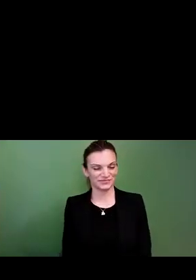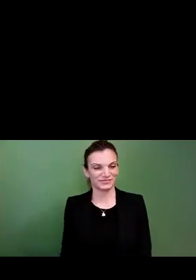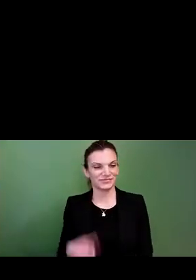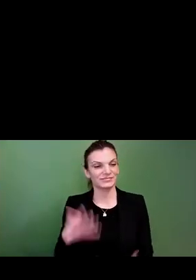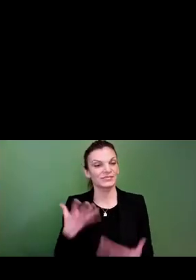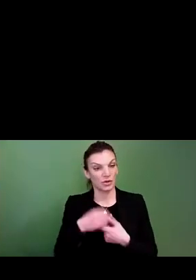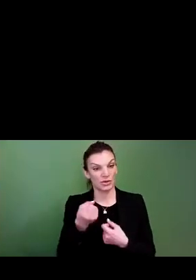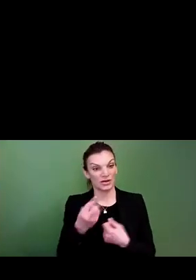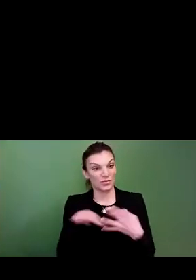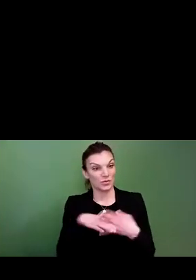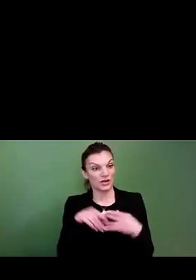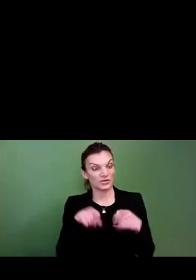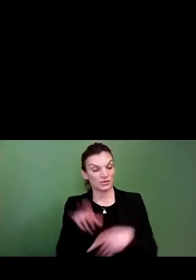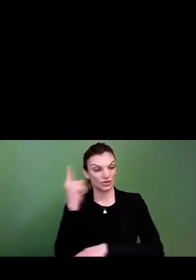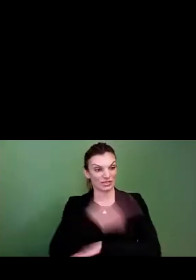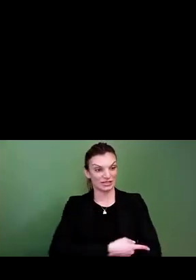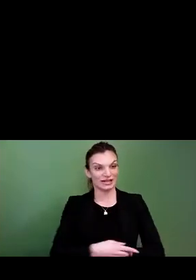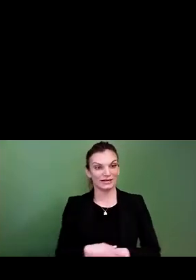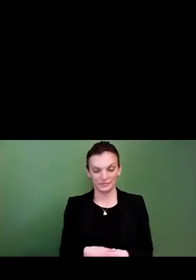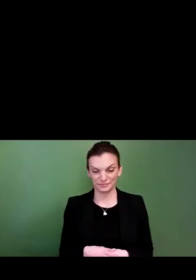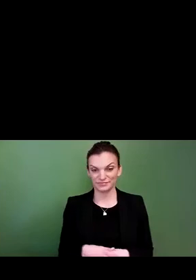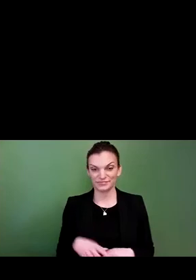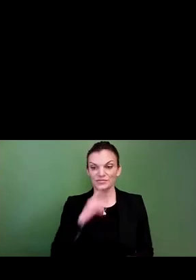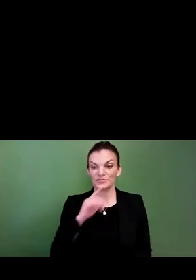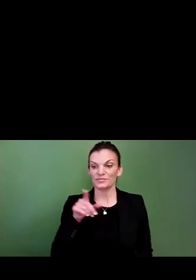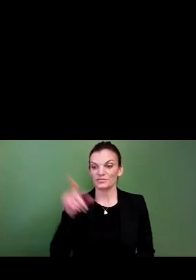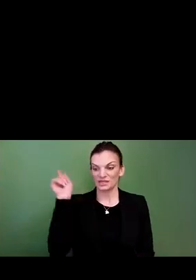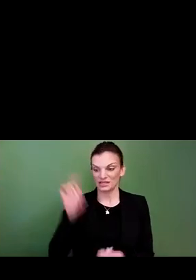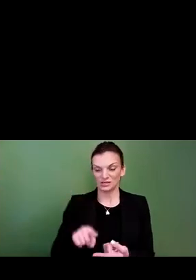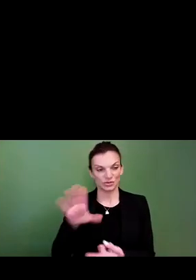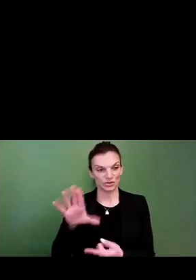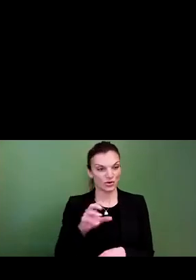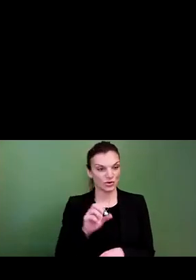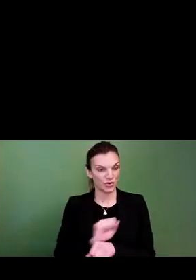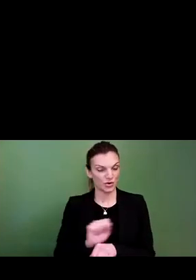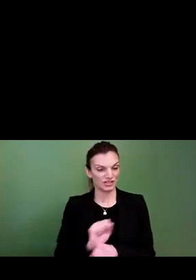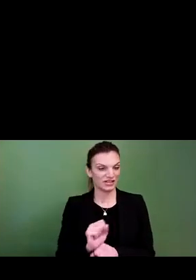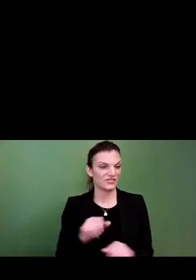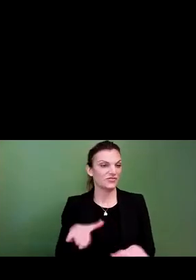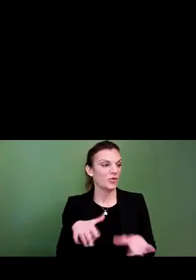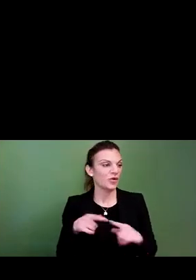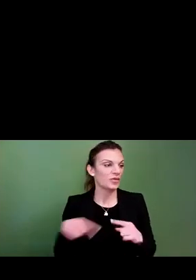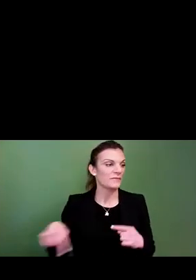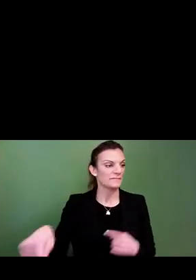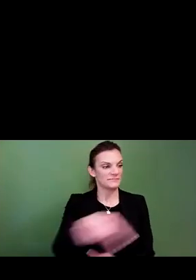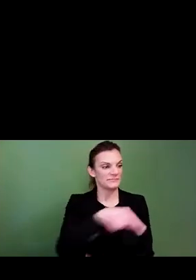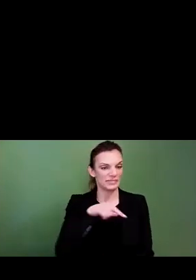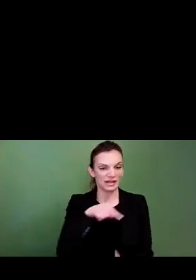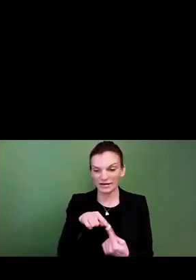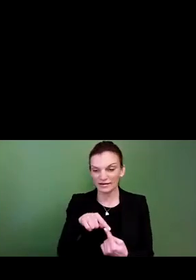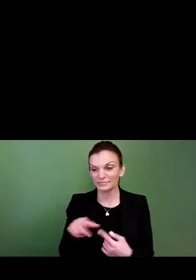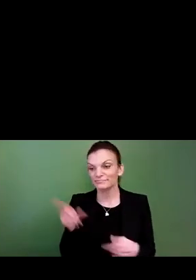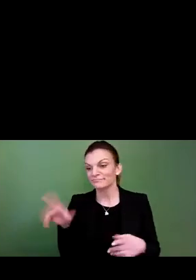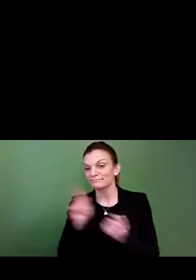your day so you don't work too much and decrease your productivity. Walk around the block, meet a friend for a quick cup of